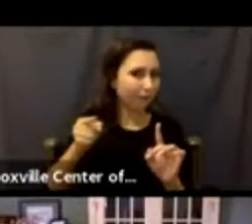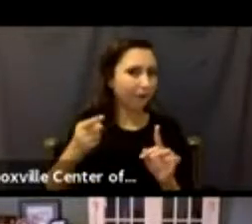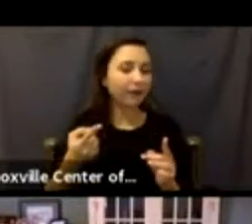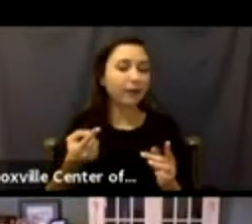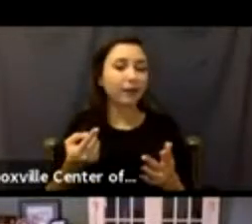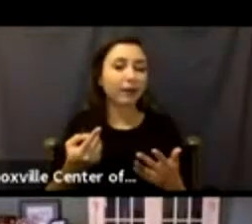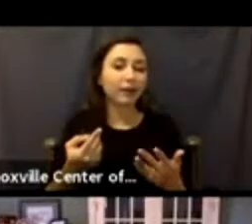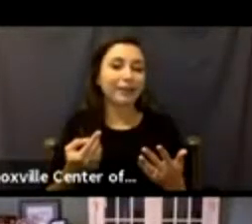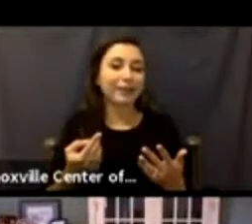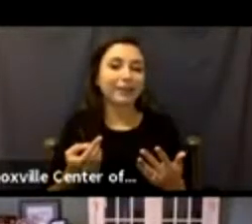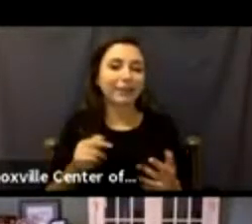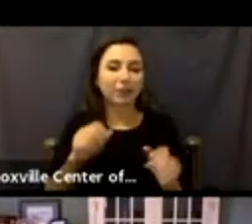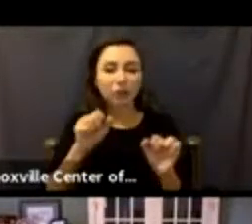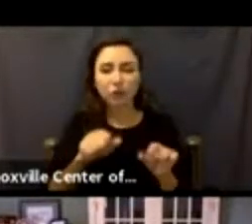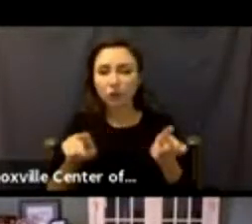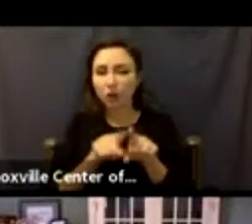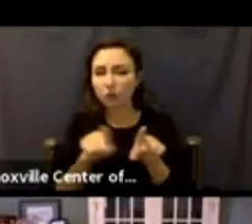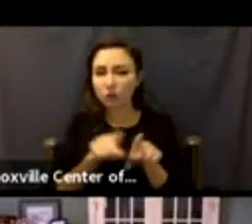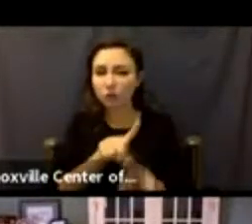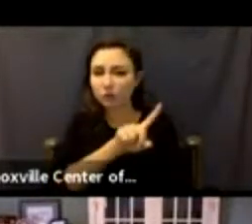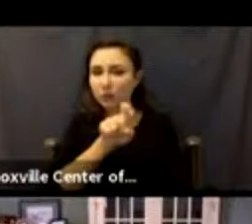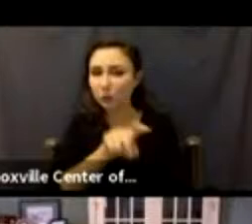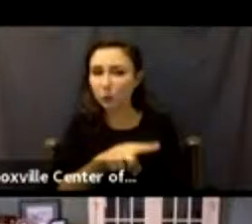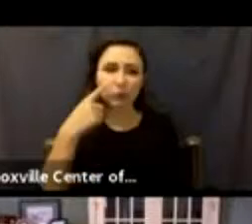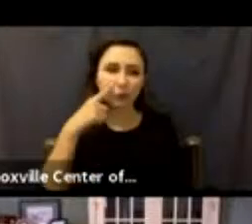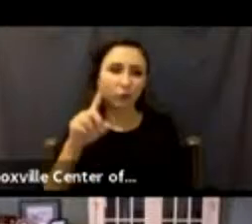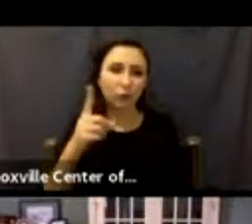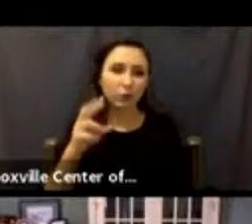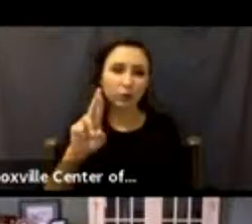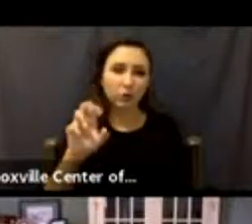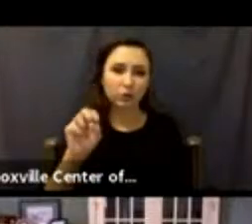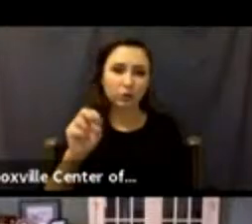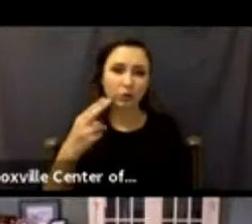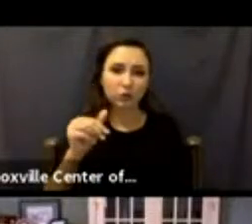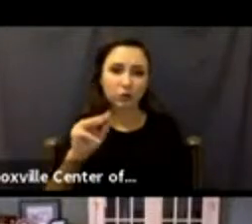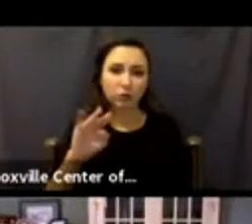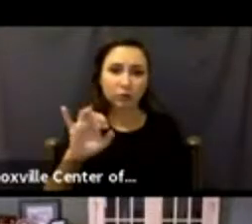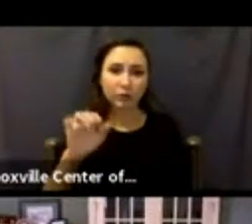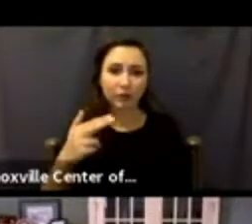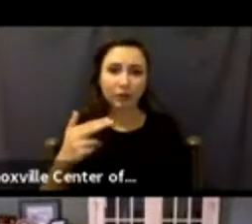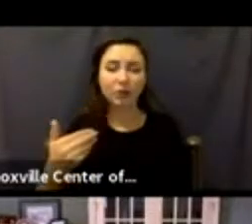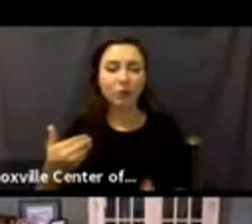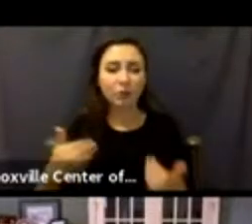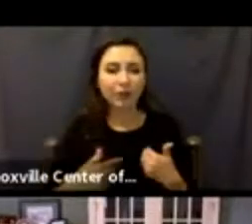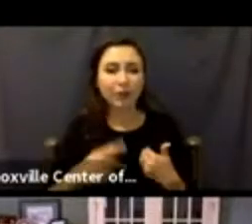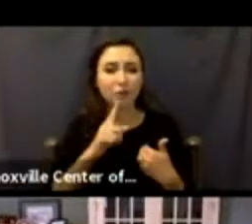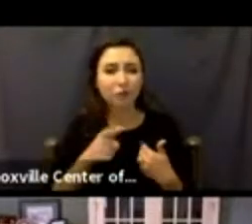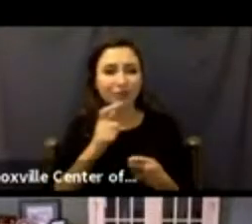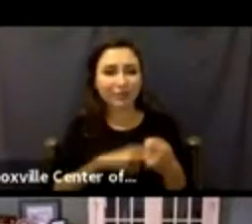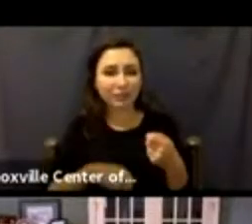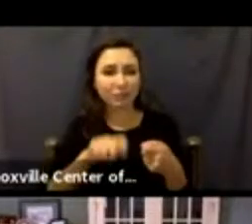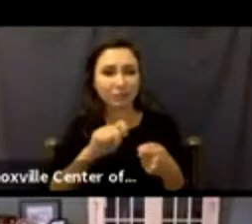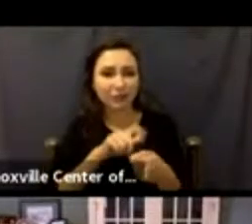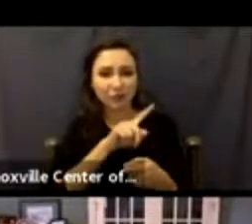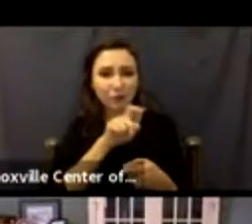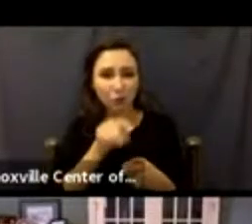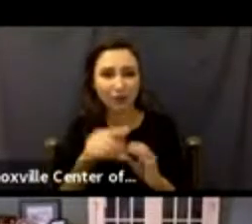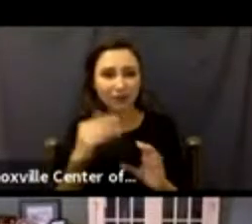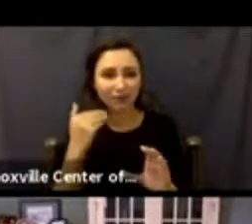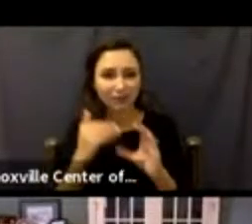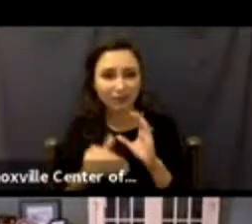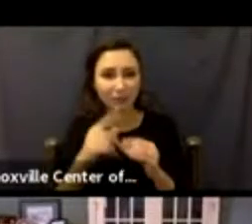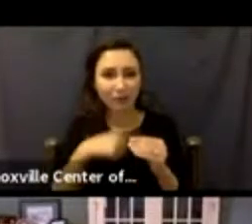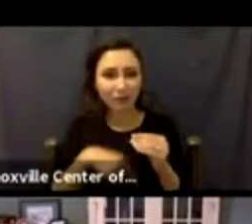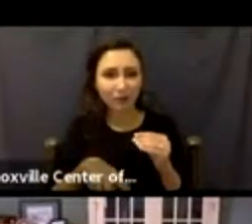and it might also be a question for Dr. Shamia. I'm not really sure. We had a really specific question in our email about